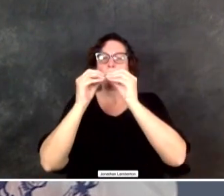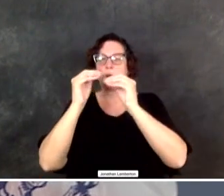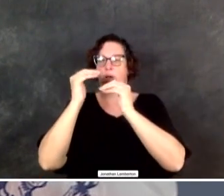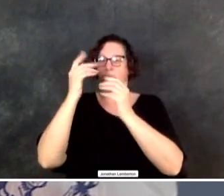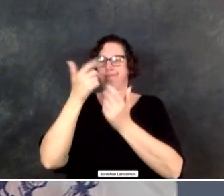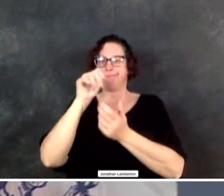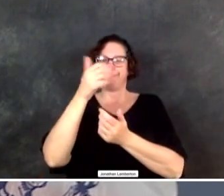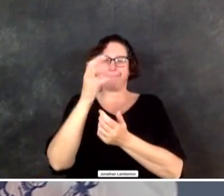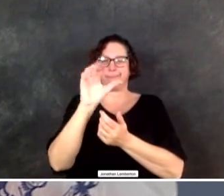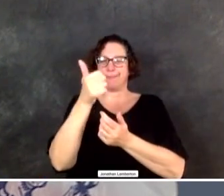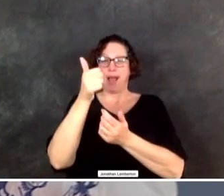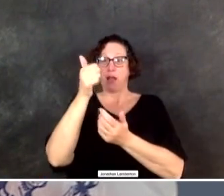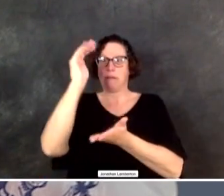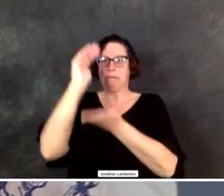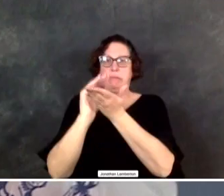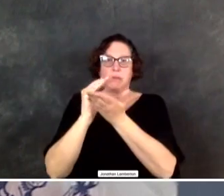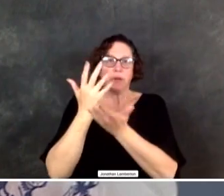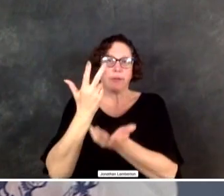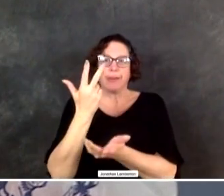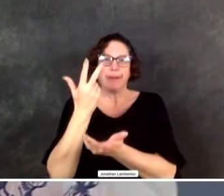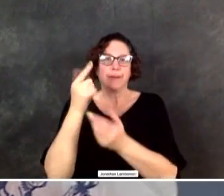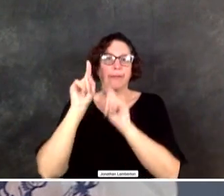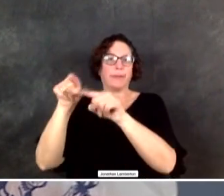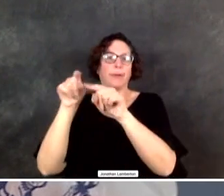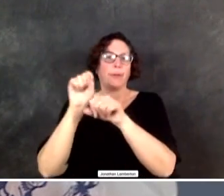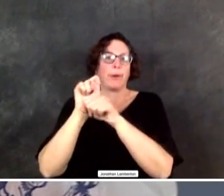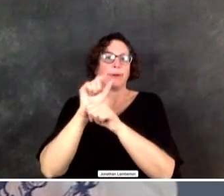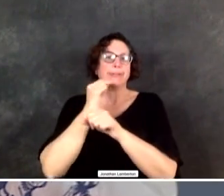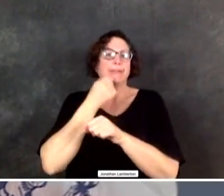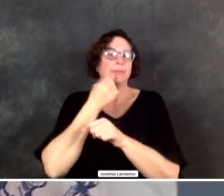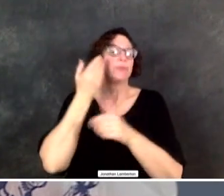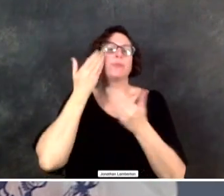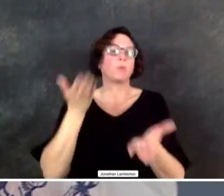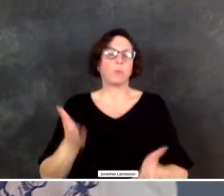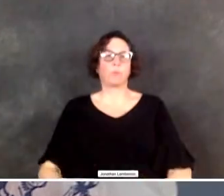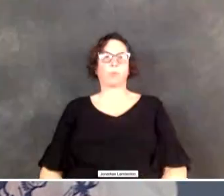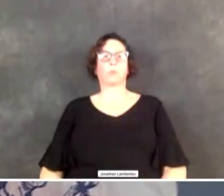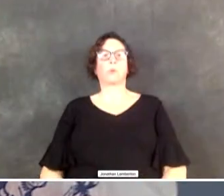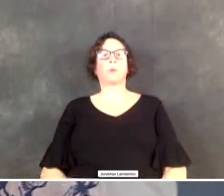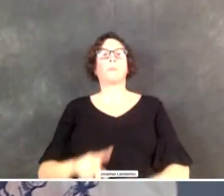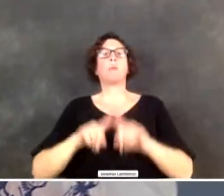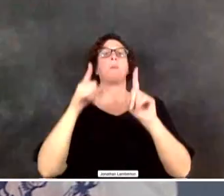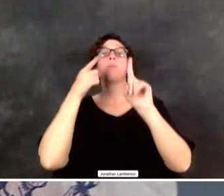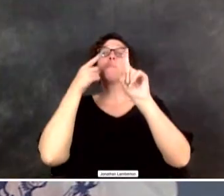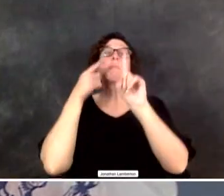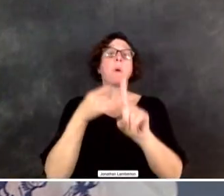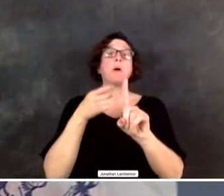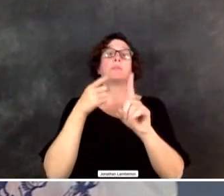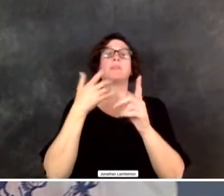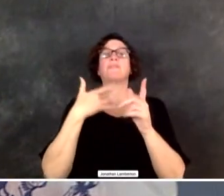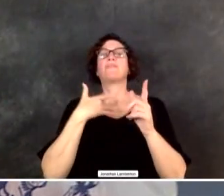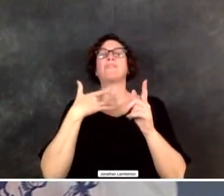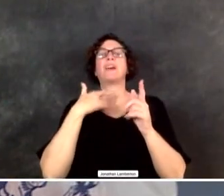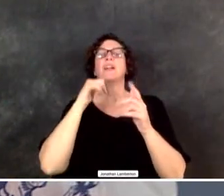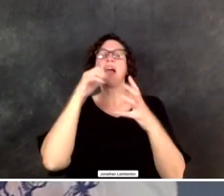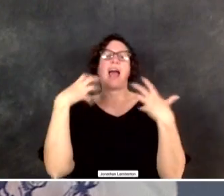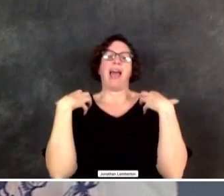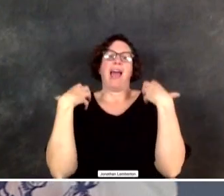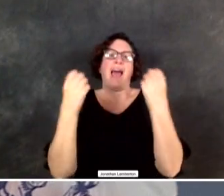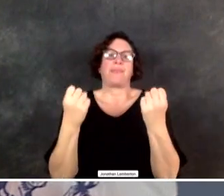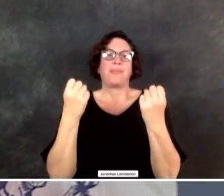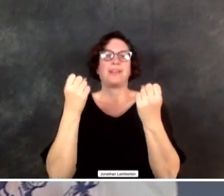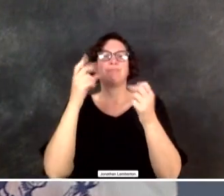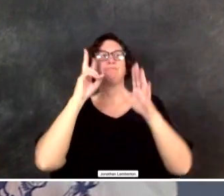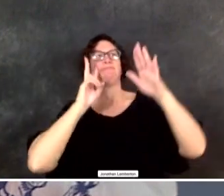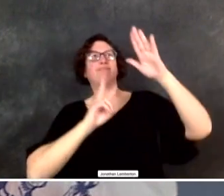But the fact is, I don't think it's real healthy to do theoreticals either way. Some folks in the media